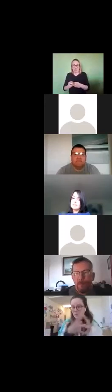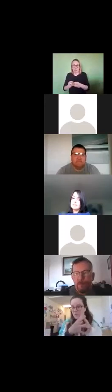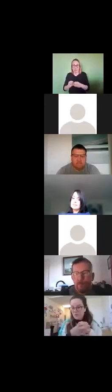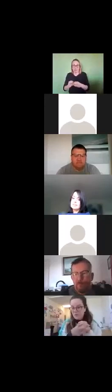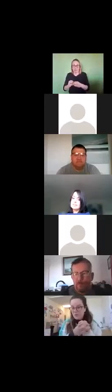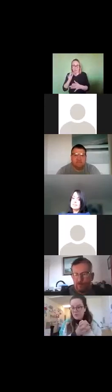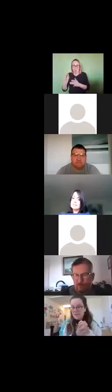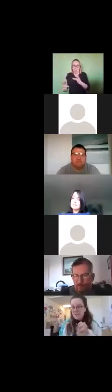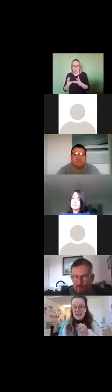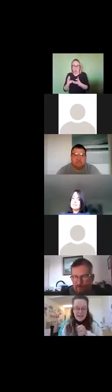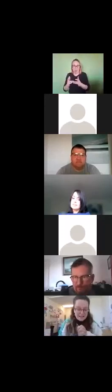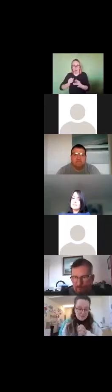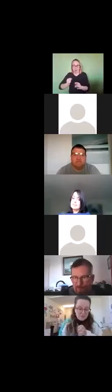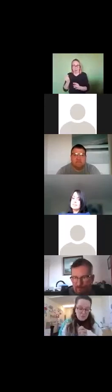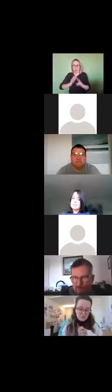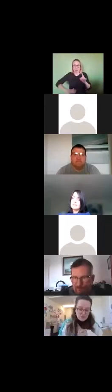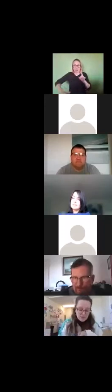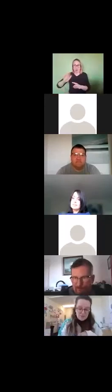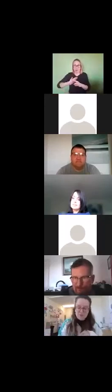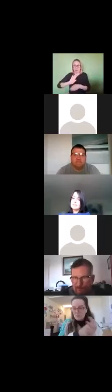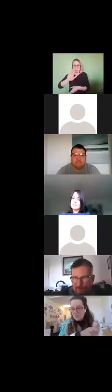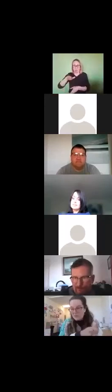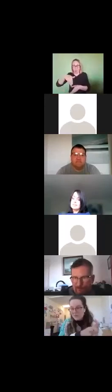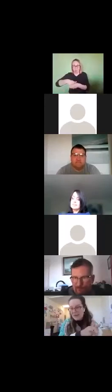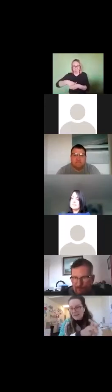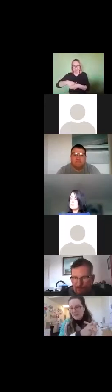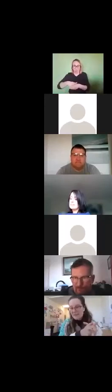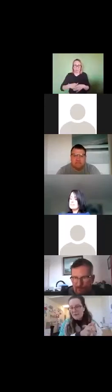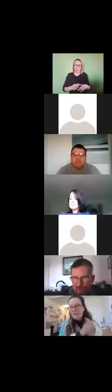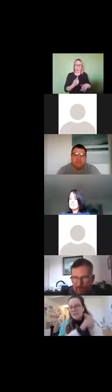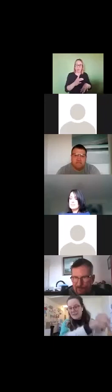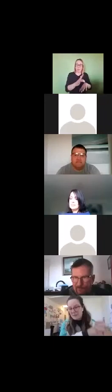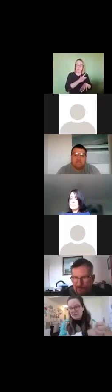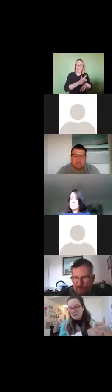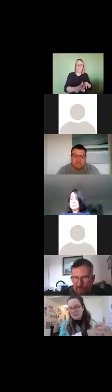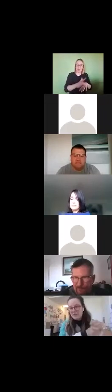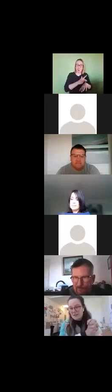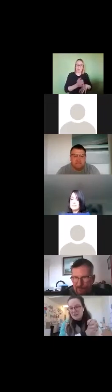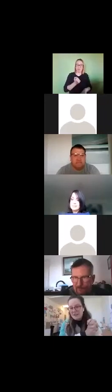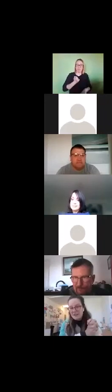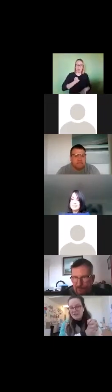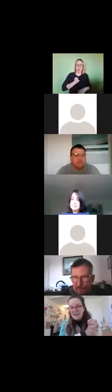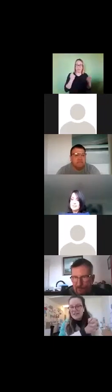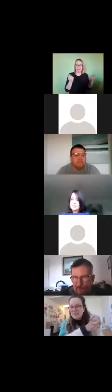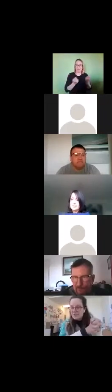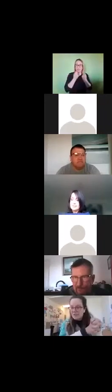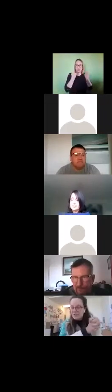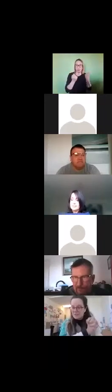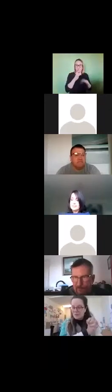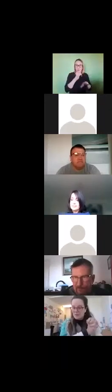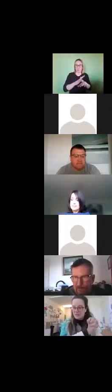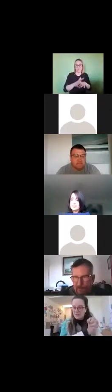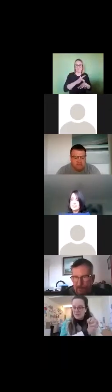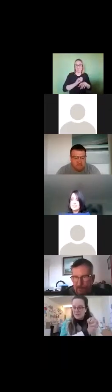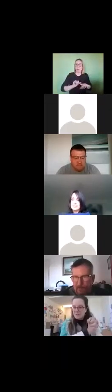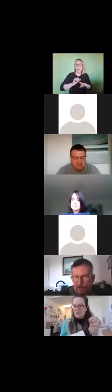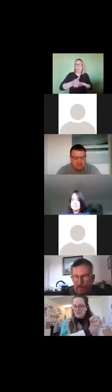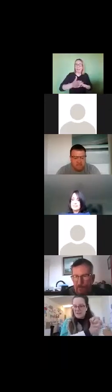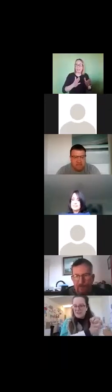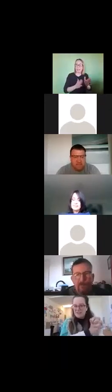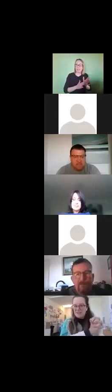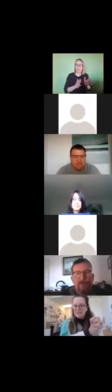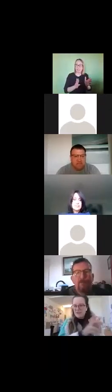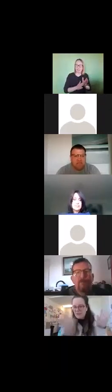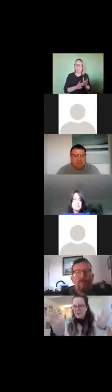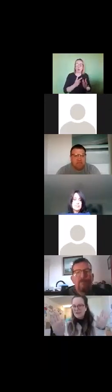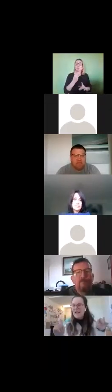people can join from all over Scotland. And we will be doing a performance at the birthday celebrations next month. That's come around quickly. Month